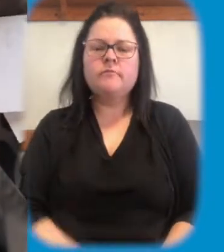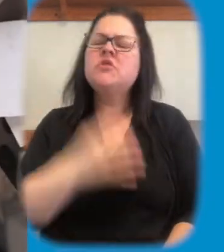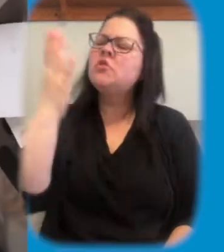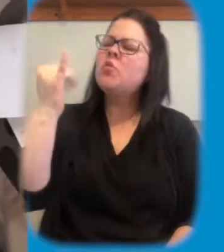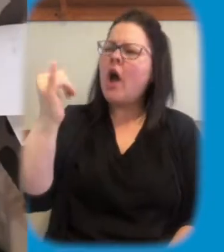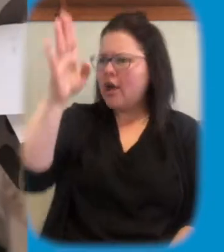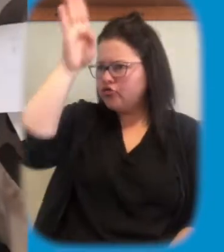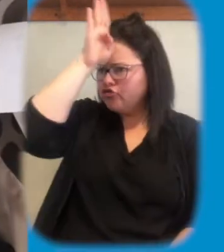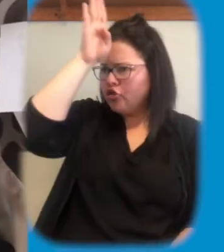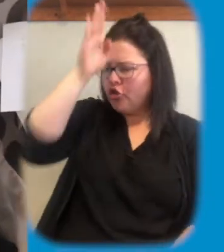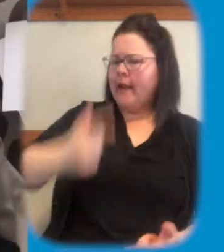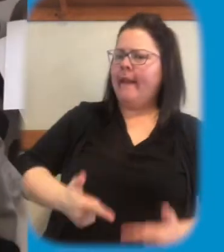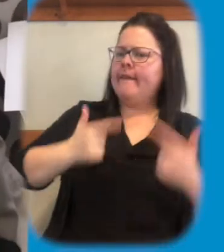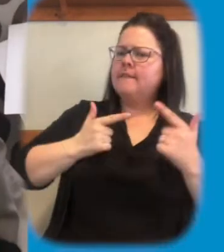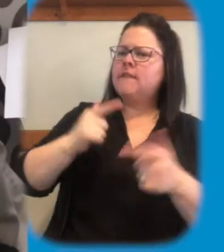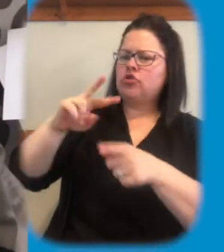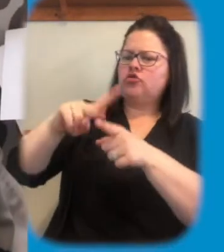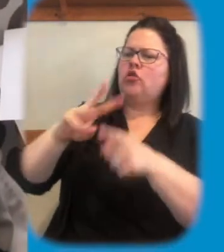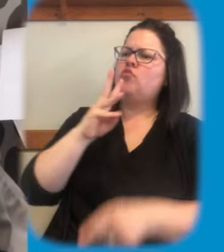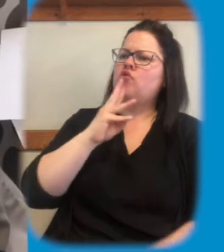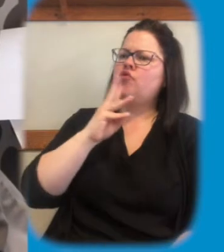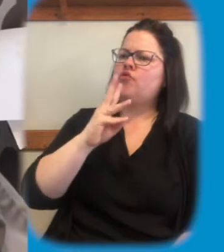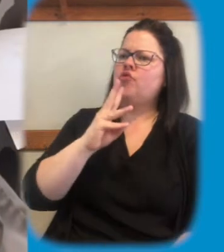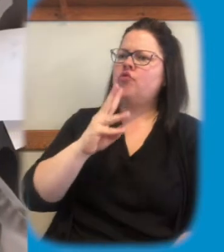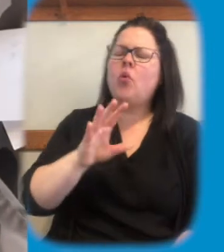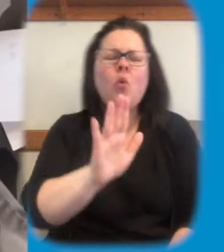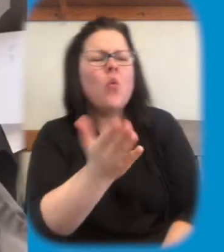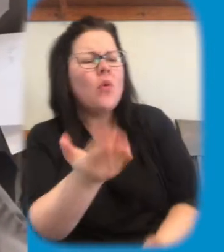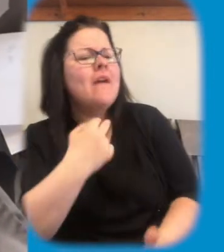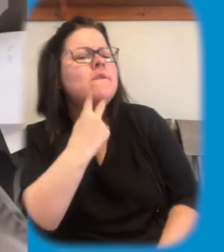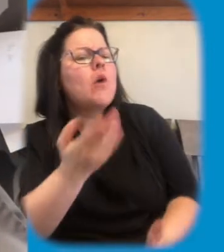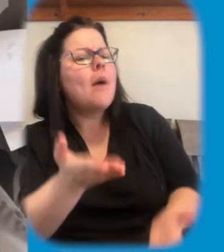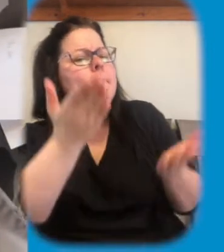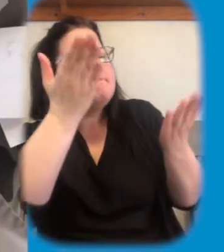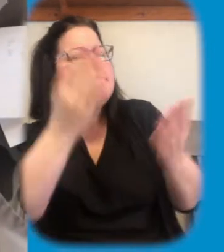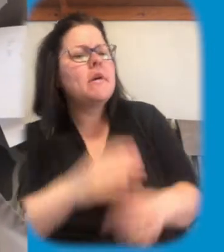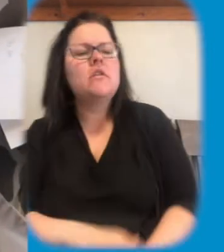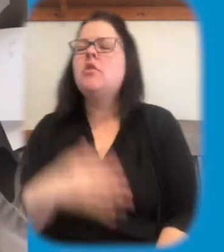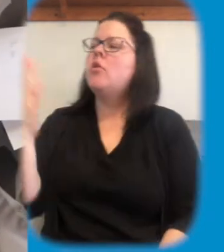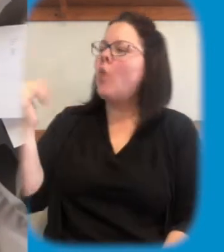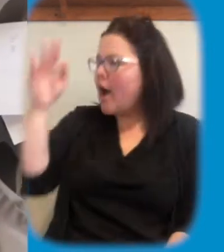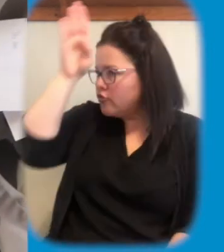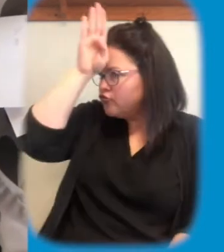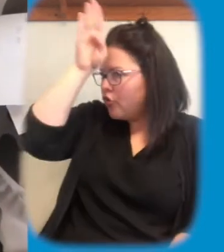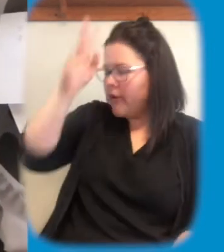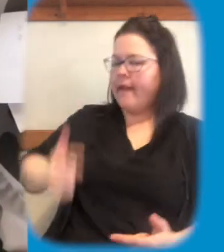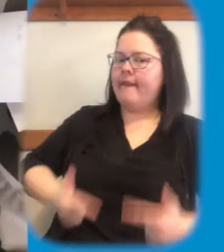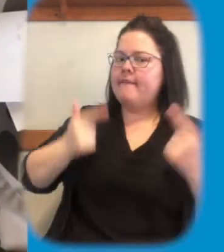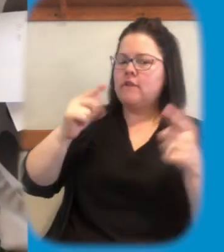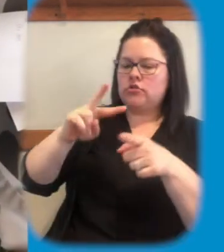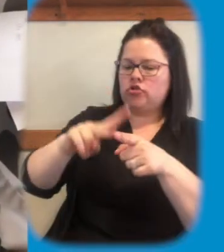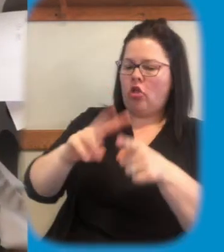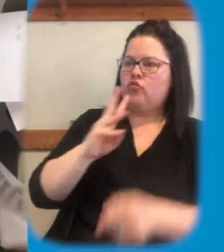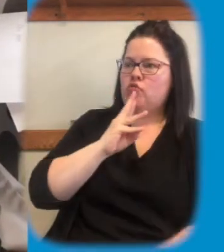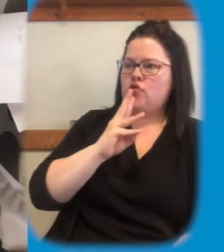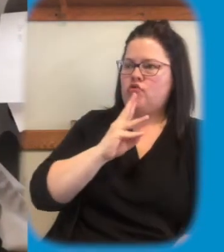Why do sharks live in salt water? Oh. Slow down. Louder voice. Why do sharks live in salt water?